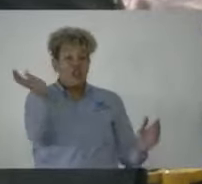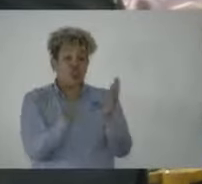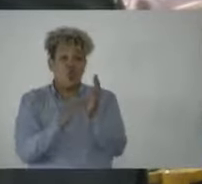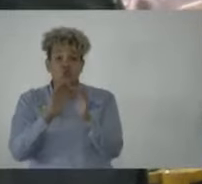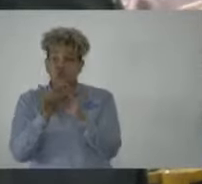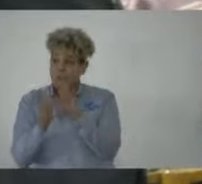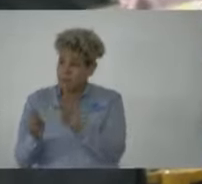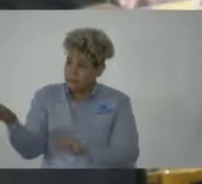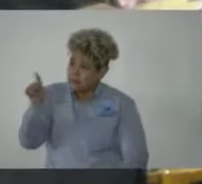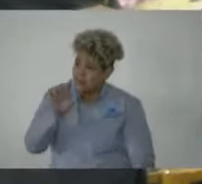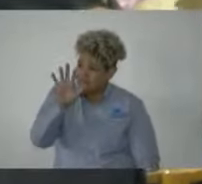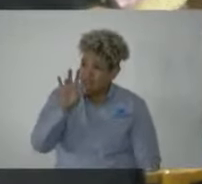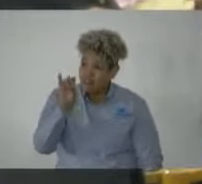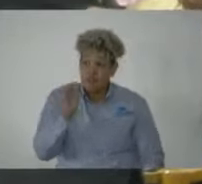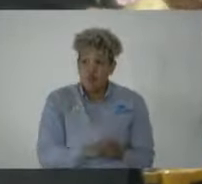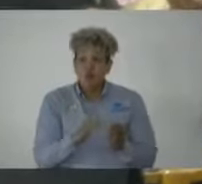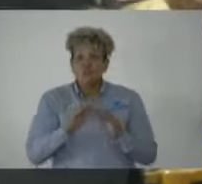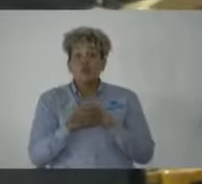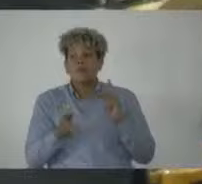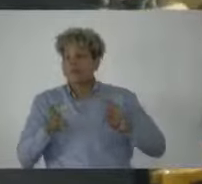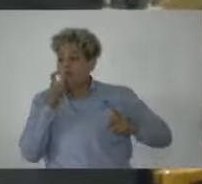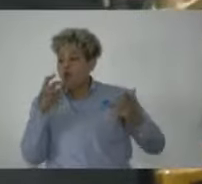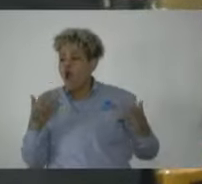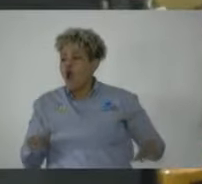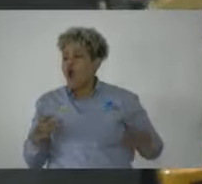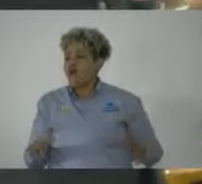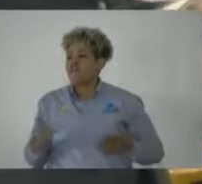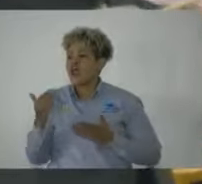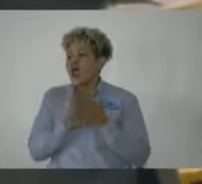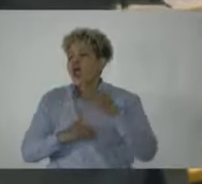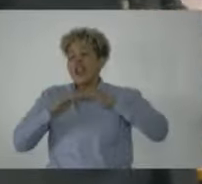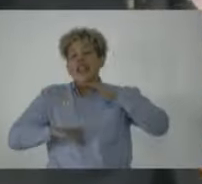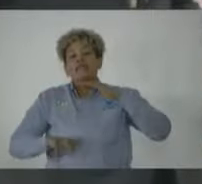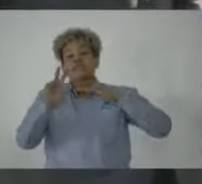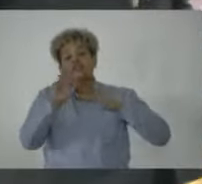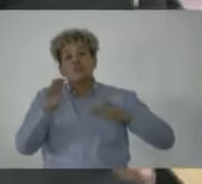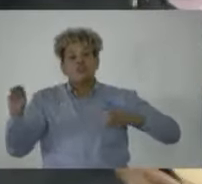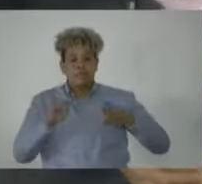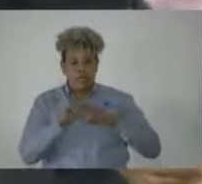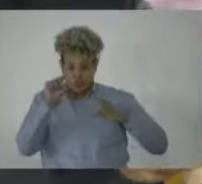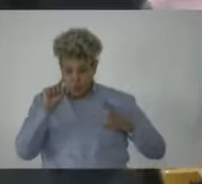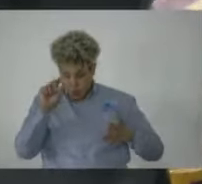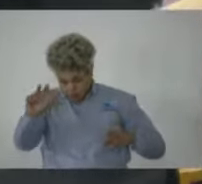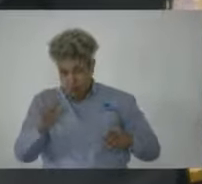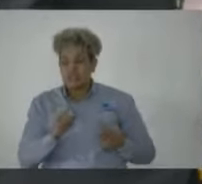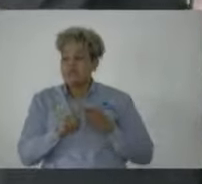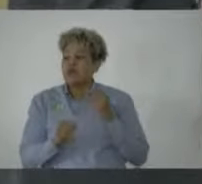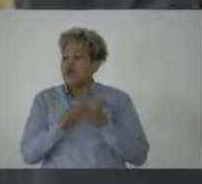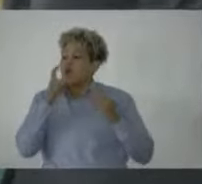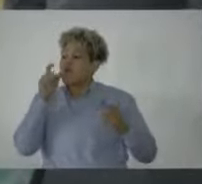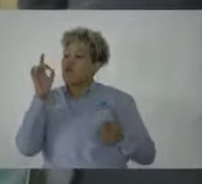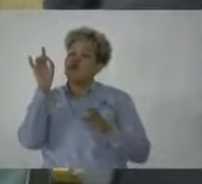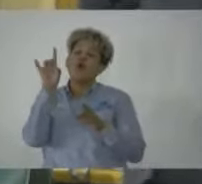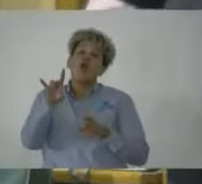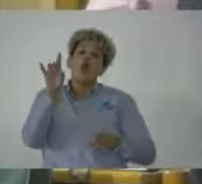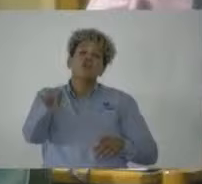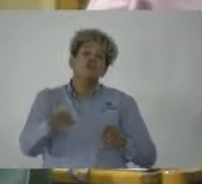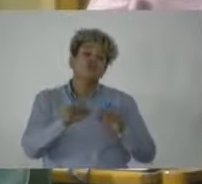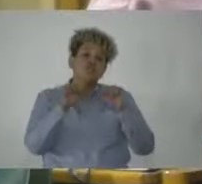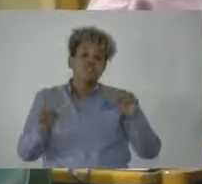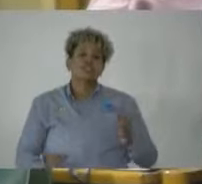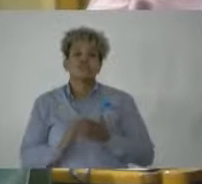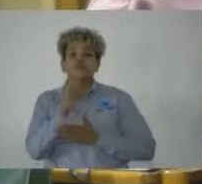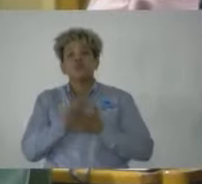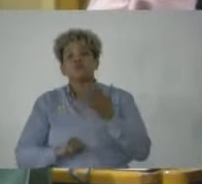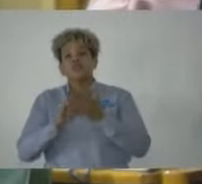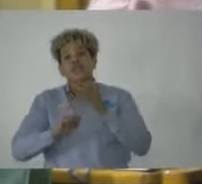570,000 Jamaicans already who earn less than $3 million in 2023 and who contributed to the system through